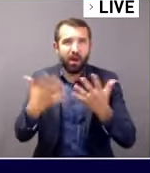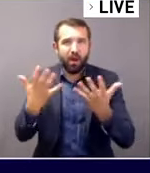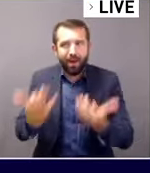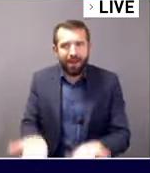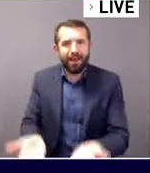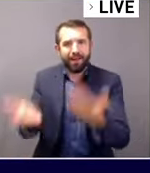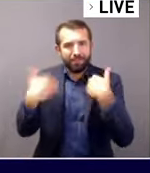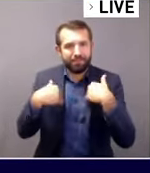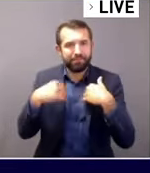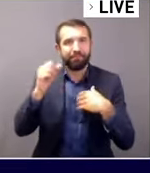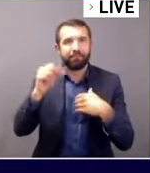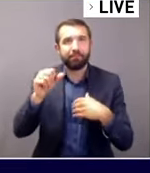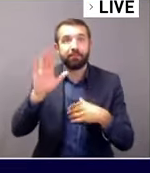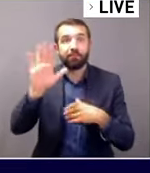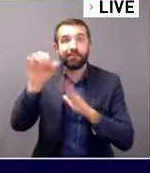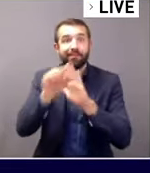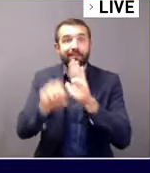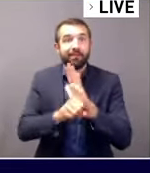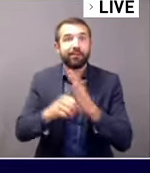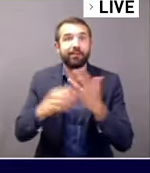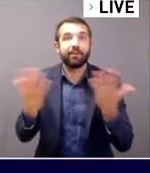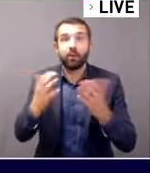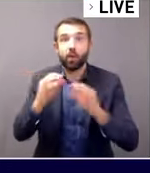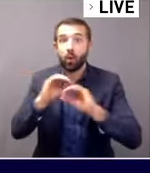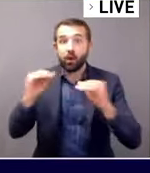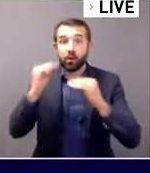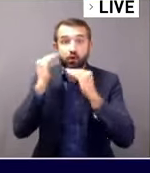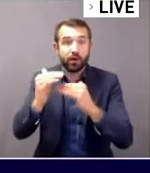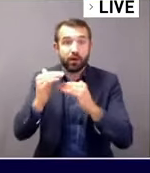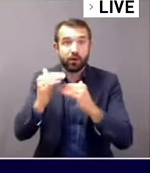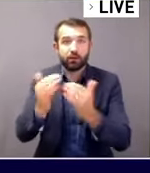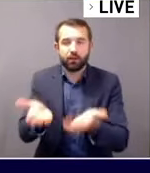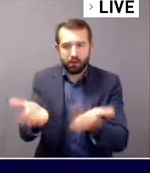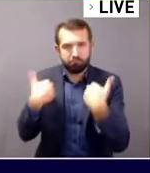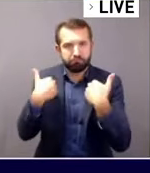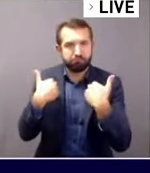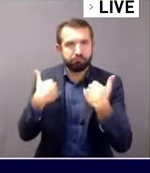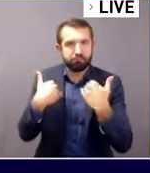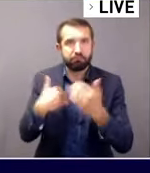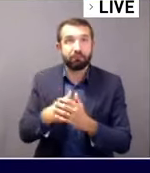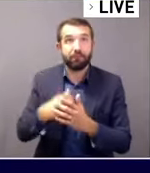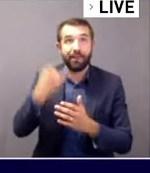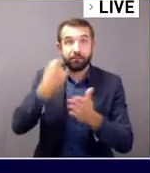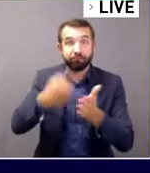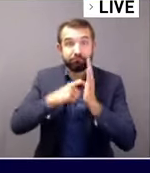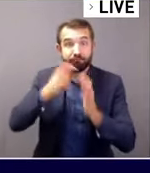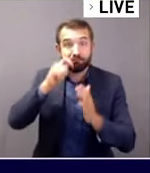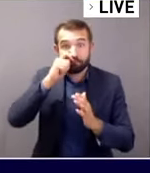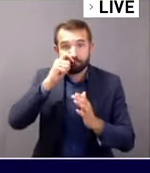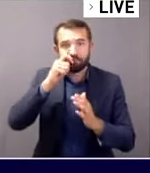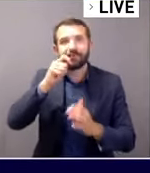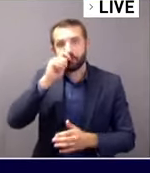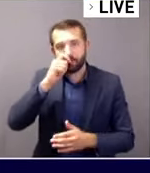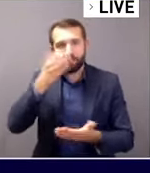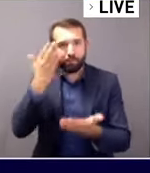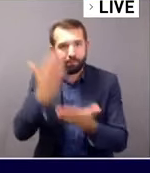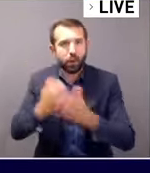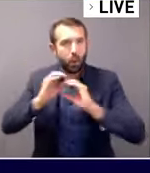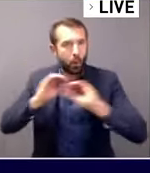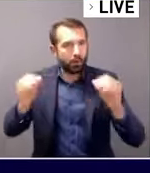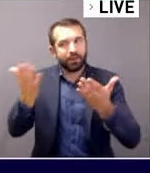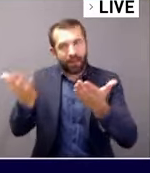where there's not a travel exemption, we want you to get a negative test. But you asked Dustin about whether there are special or